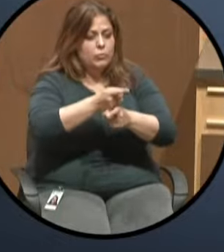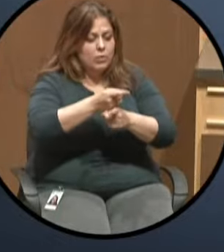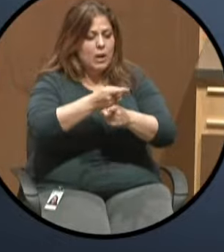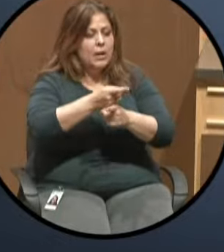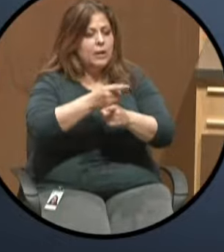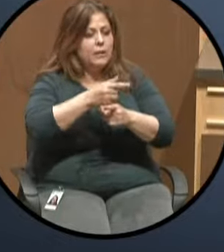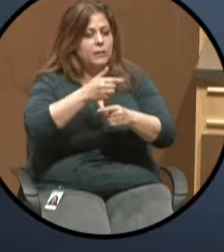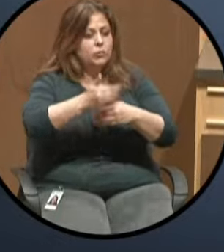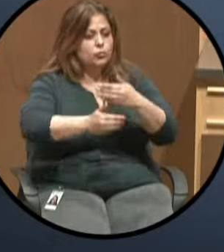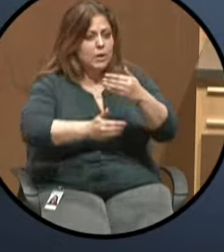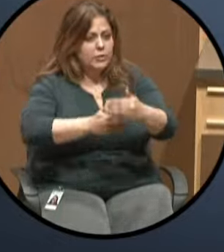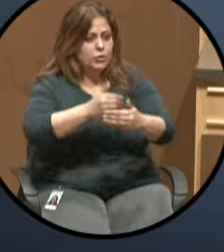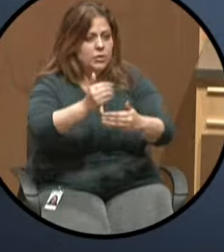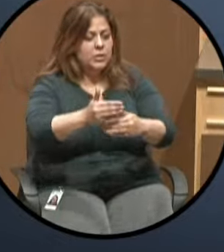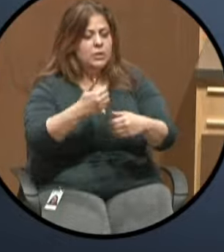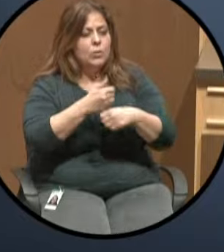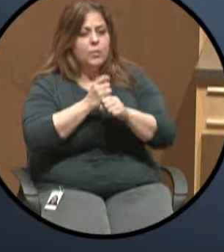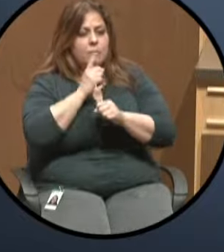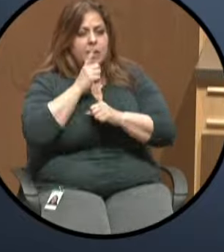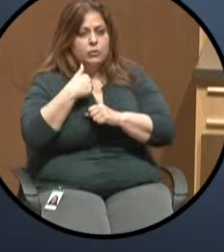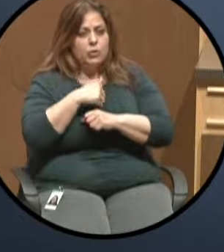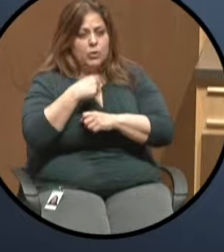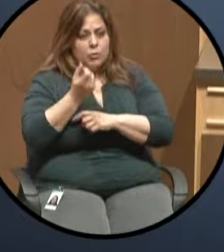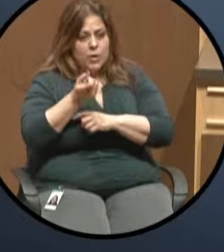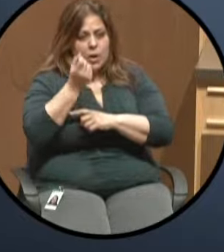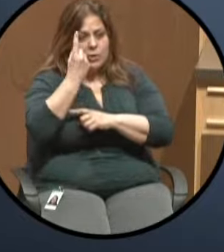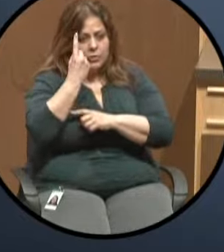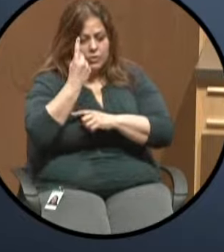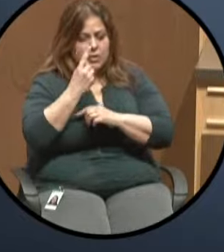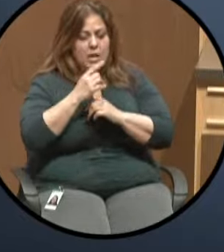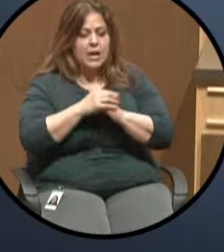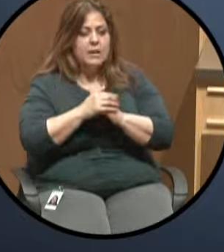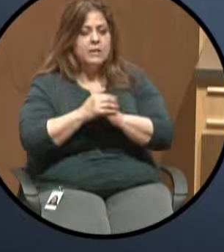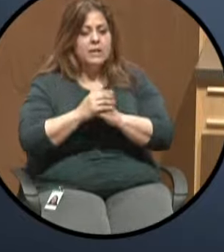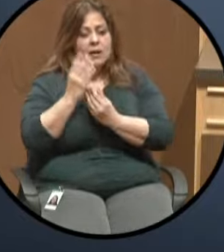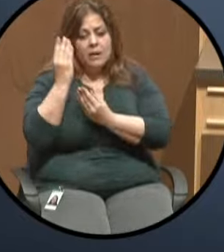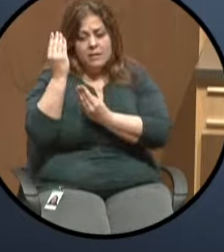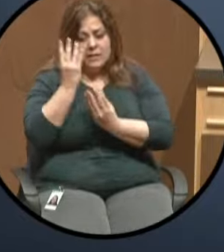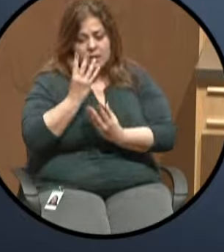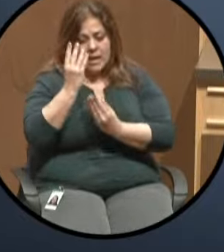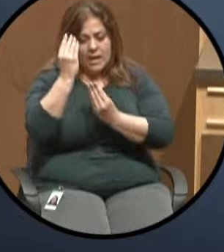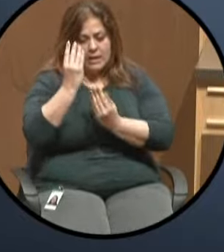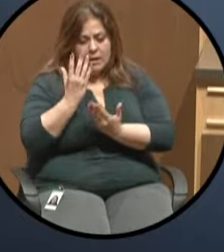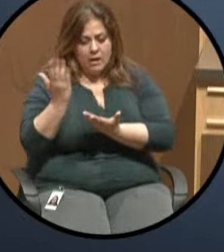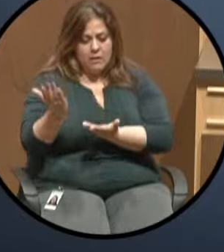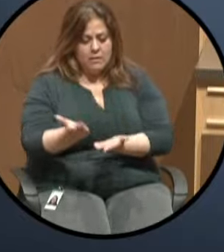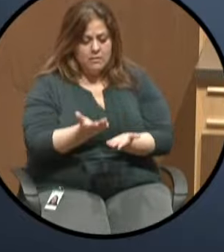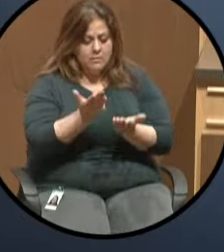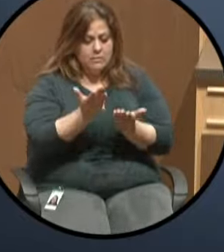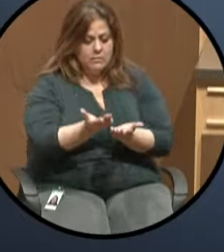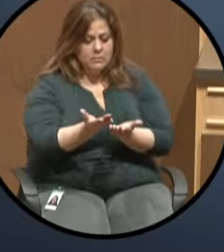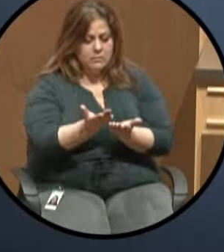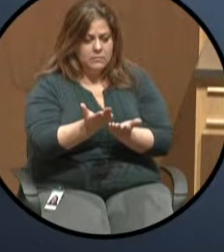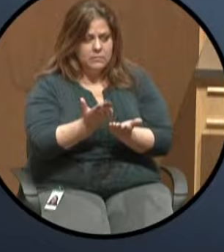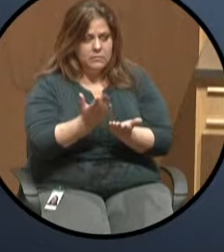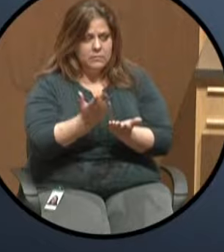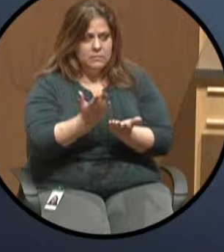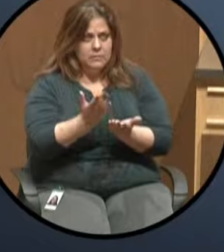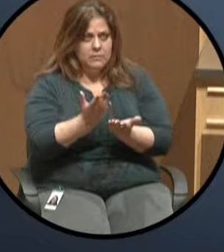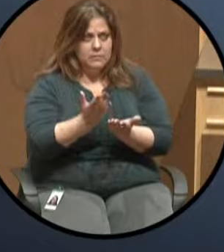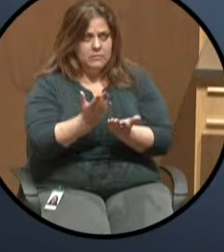to make sure that we understand that data suggests that. I'm